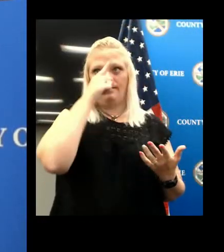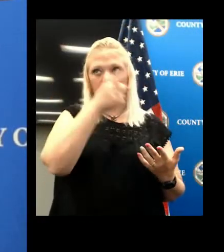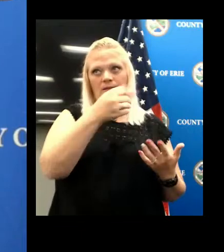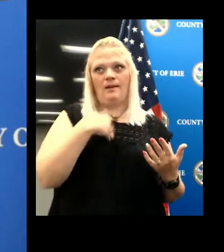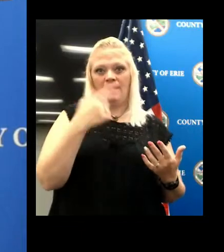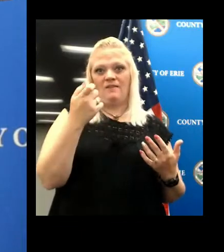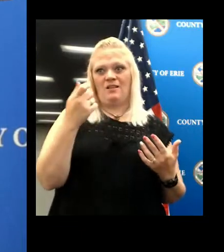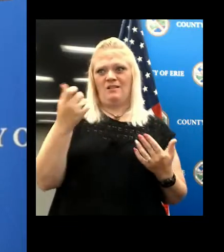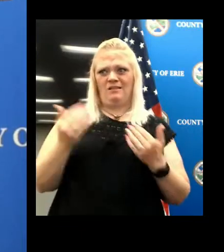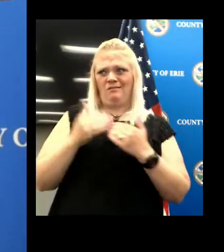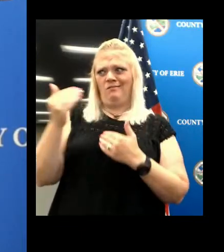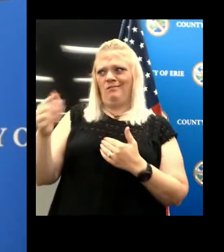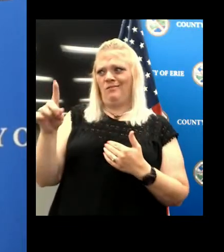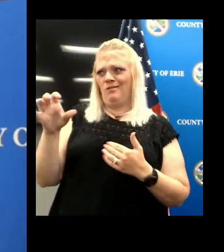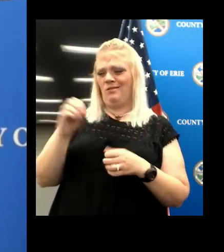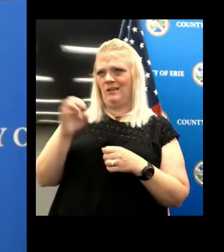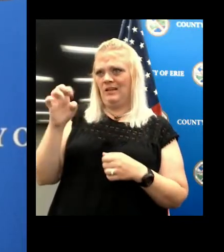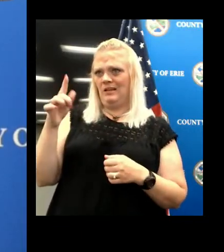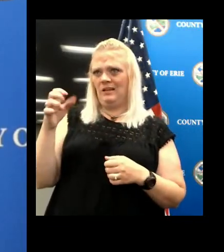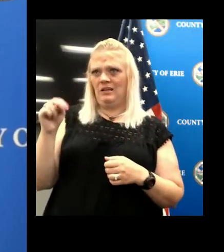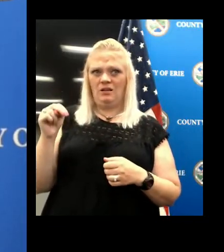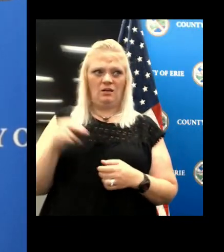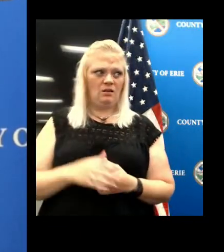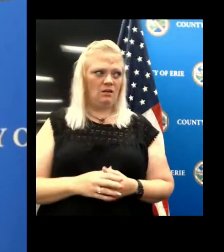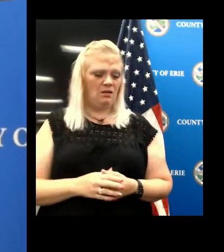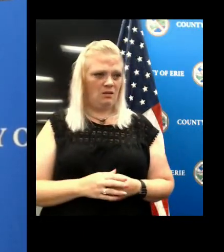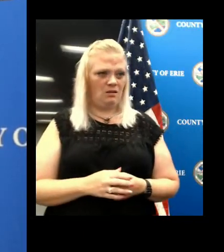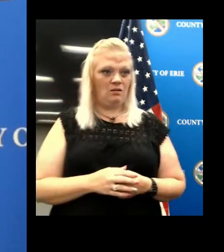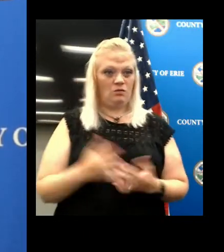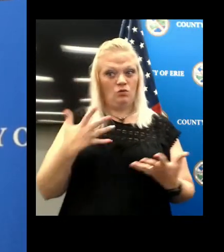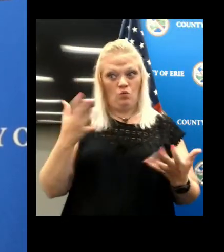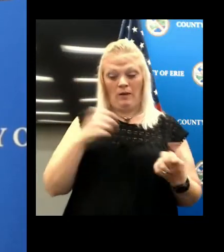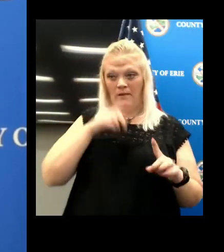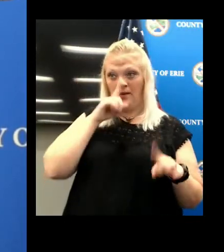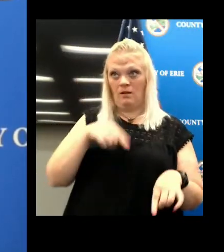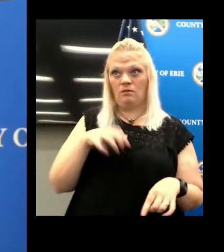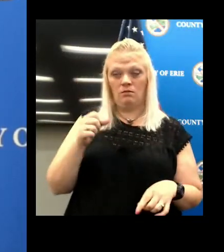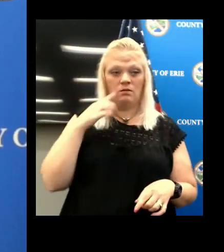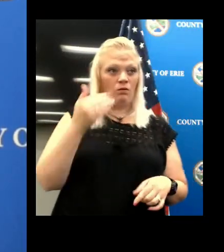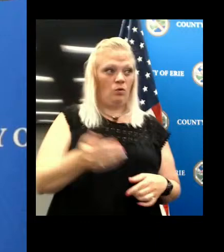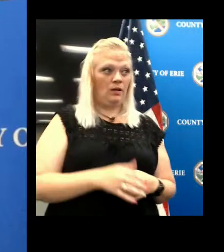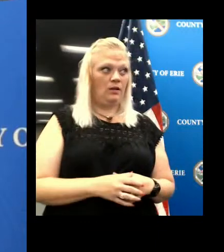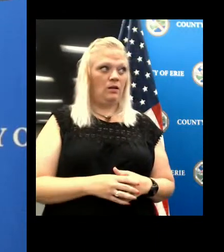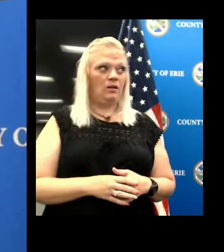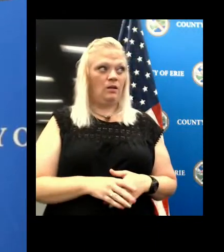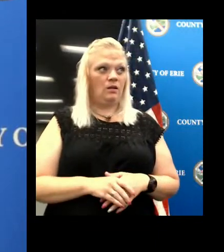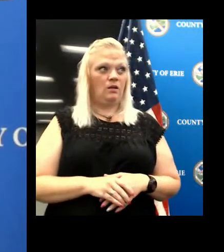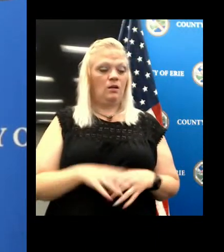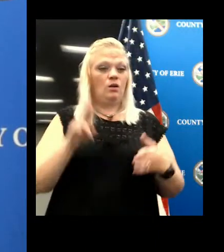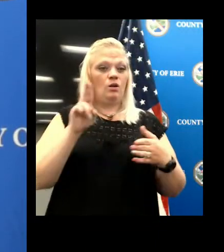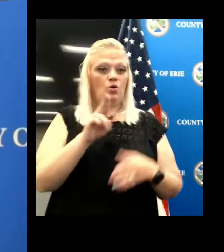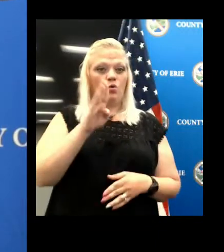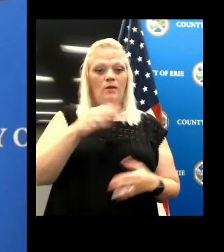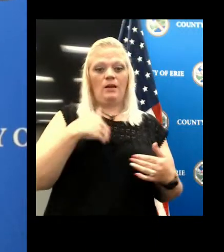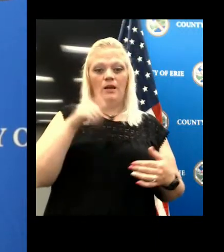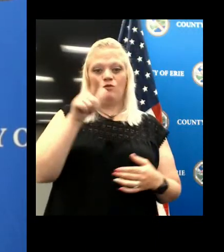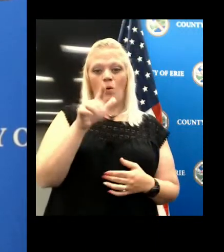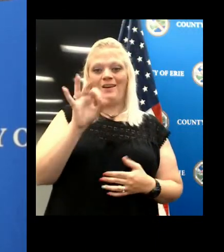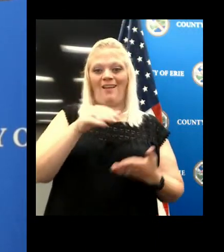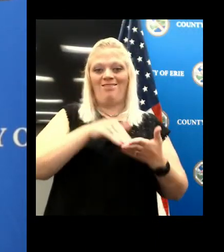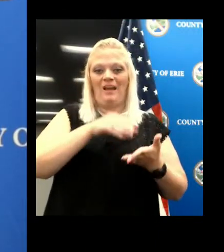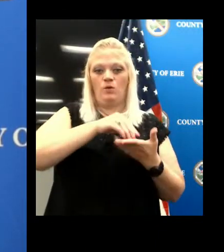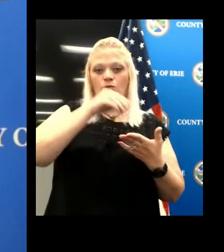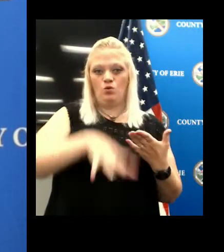over 100 total. Would you ask me to answer the question? Yeah. Okay. University of Buffalo has 29,000